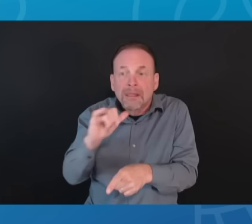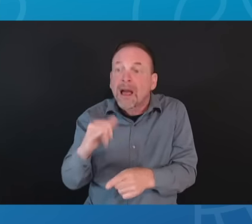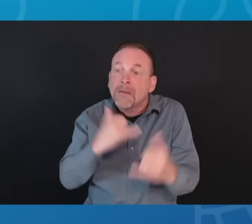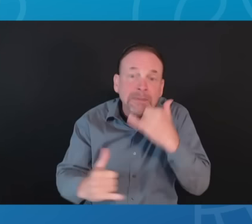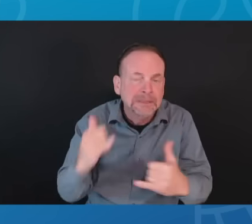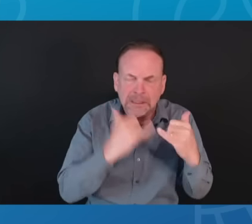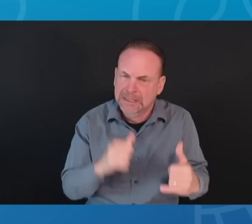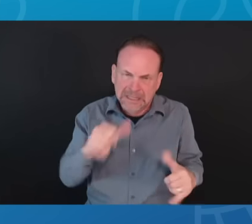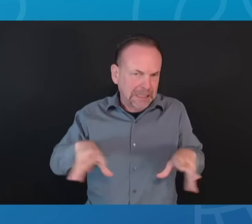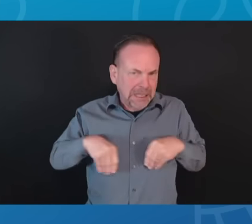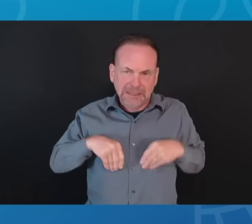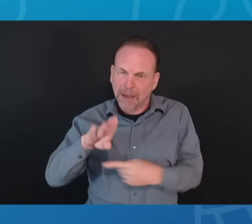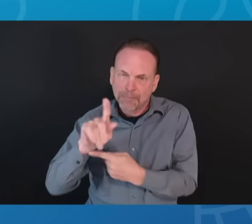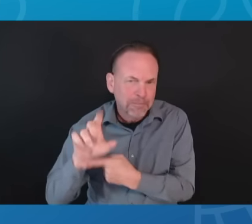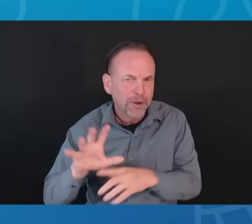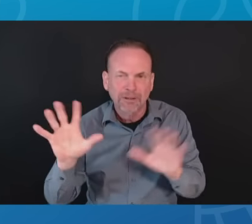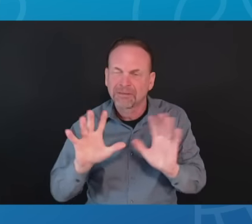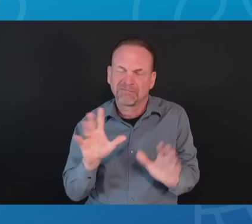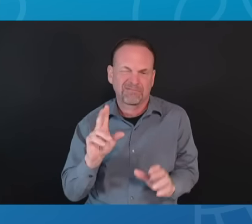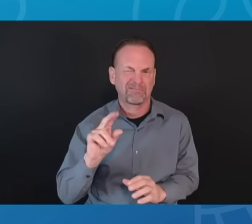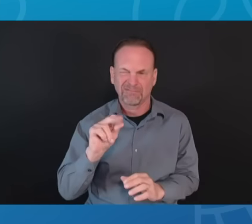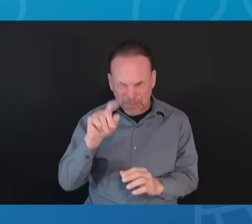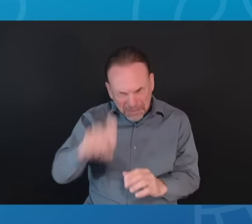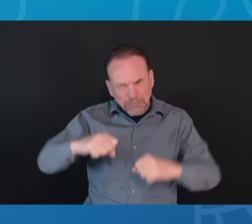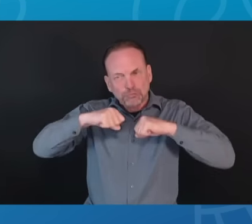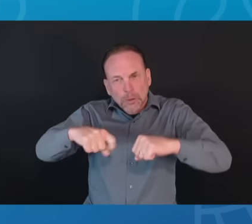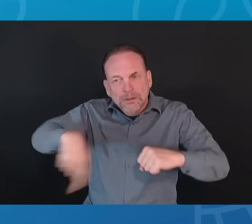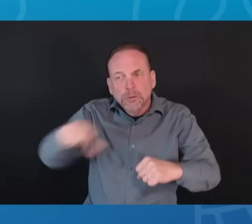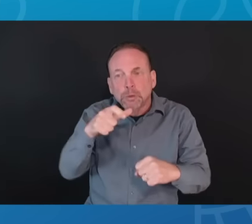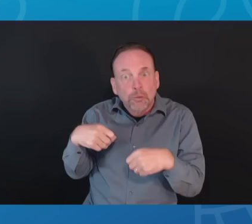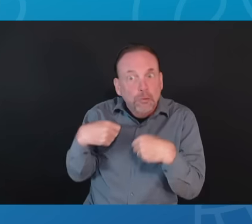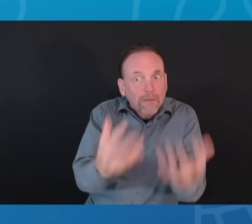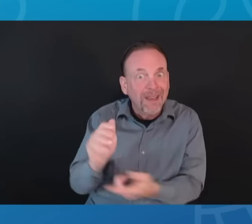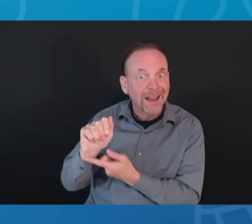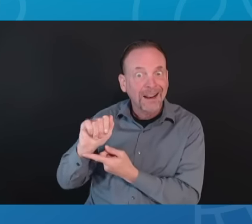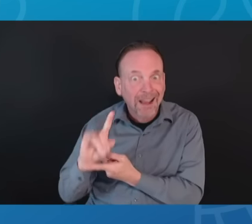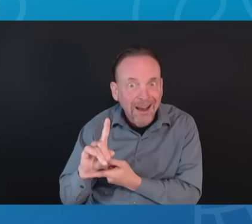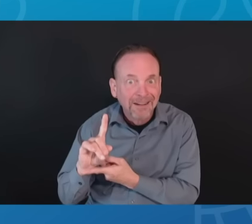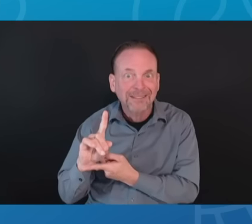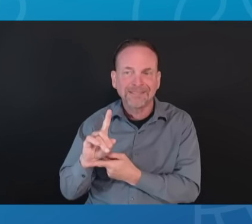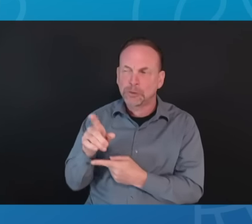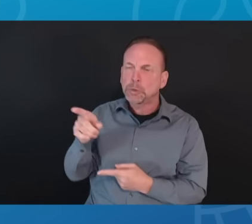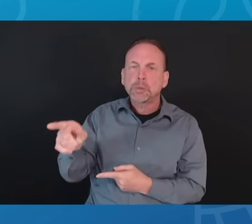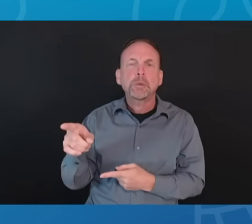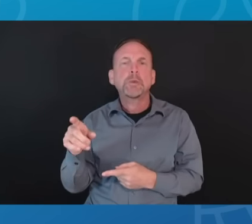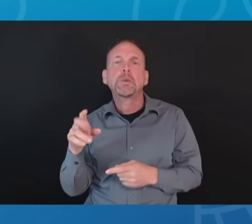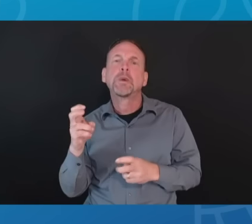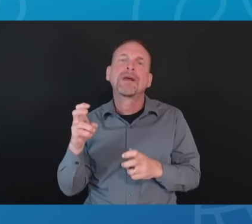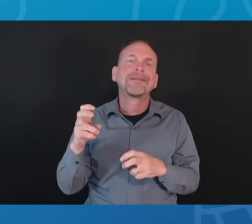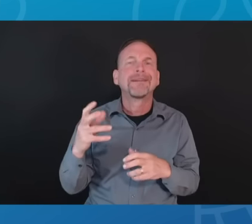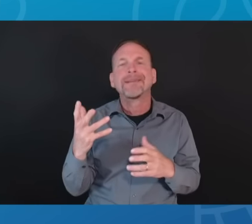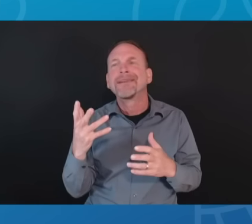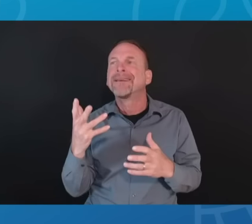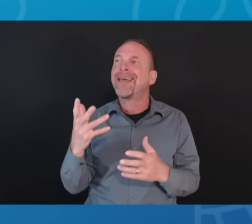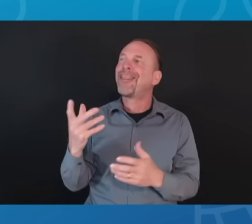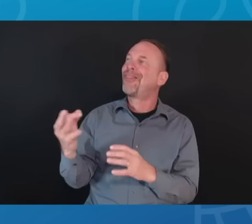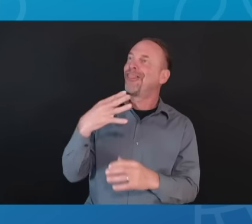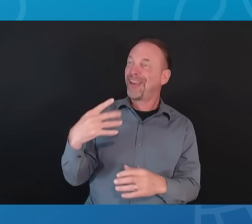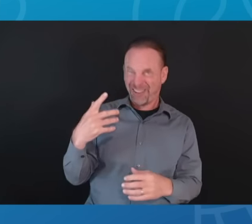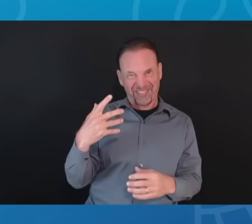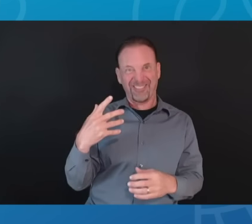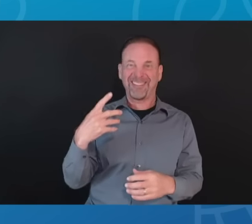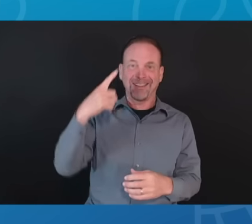the idea that we, that anyone at this department signed off on bombing humanitarian convoys is just absolutely ridiculous. My final